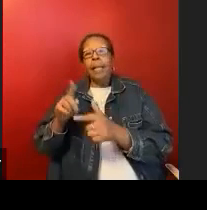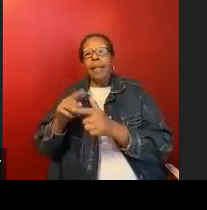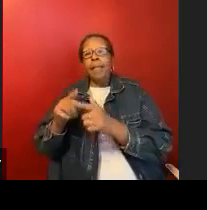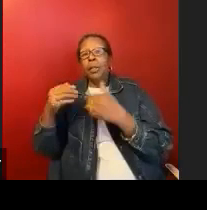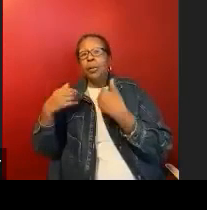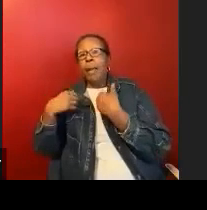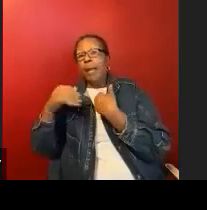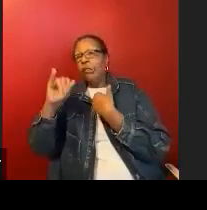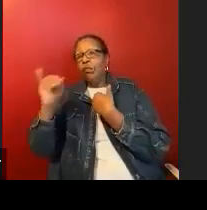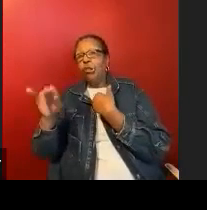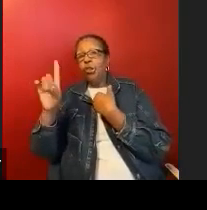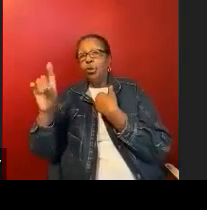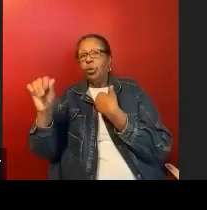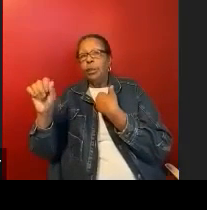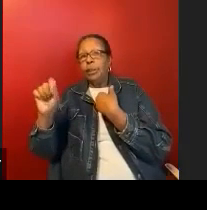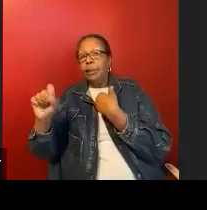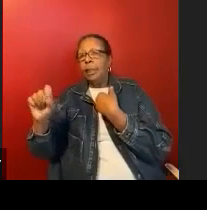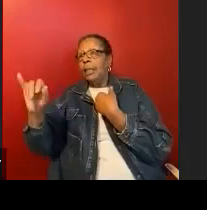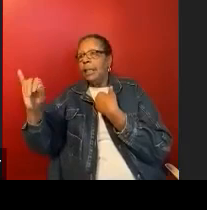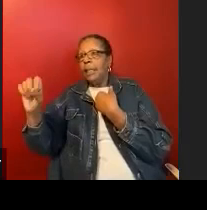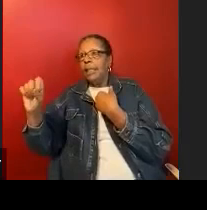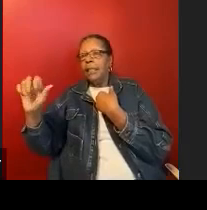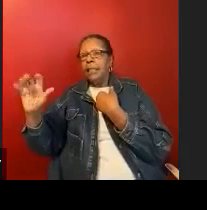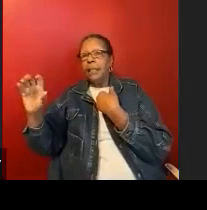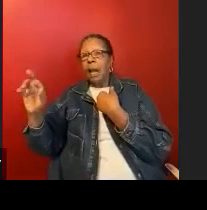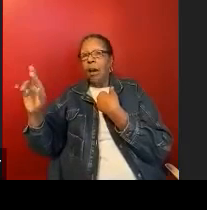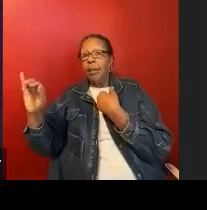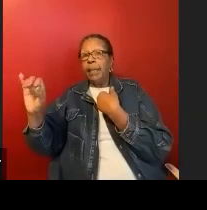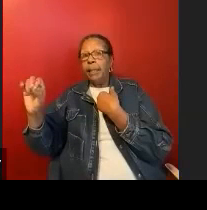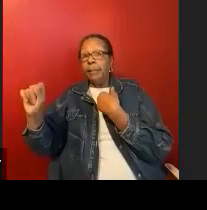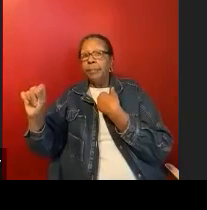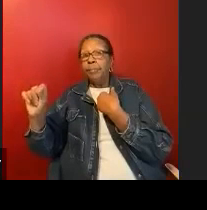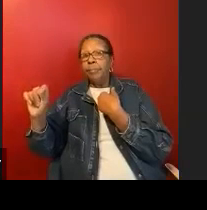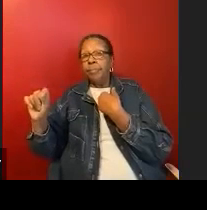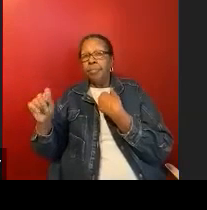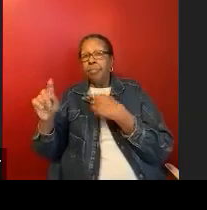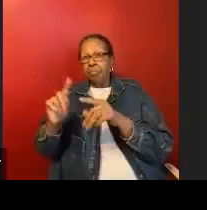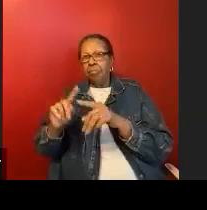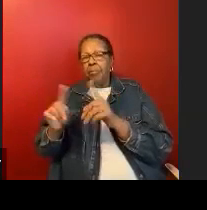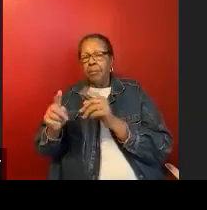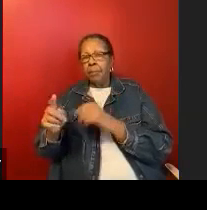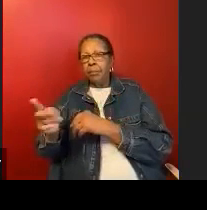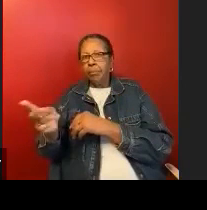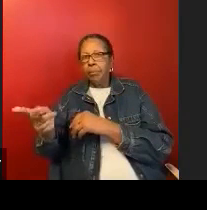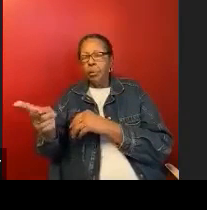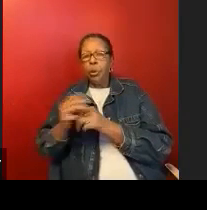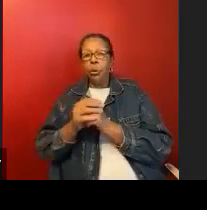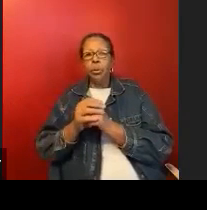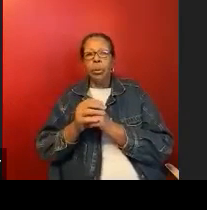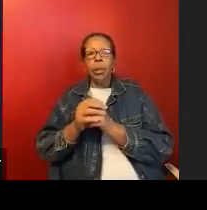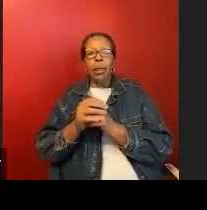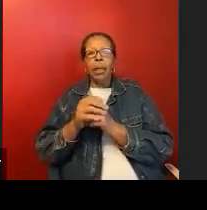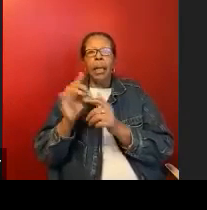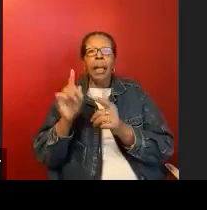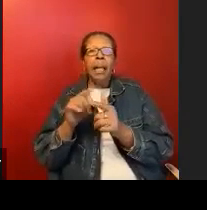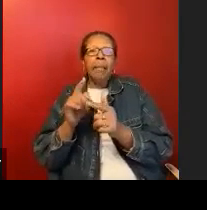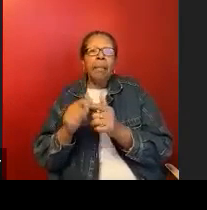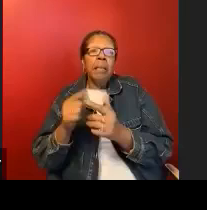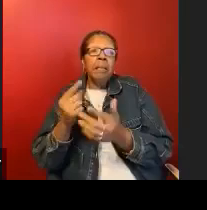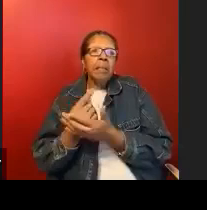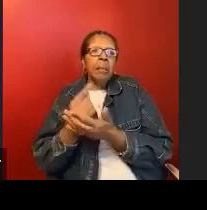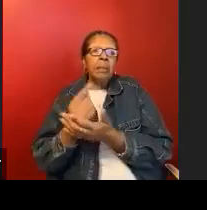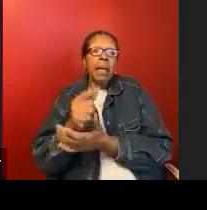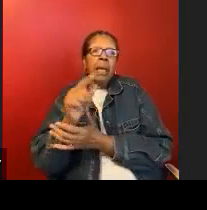Iscariot. So, and Thaddeus would have also, in some cases,